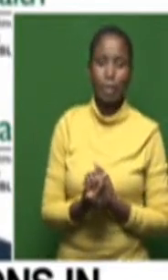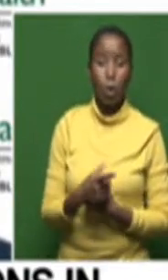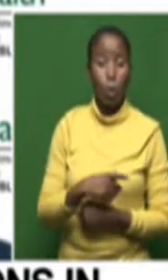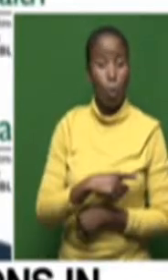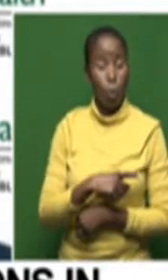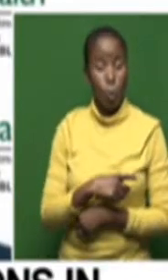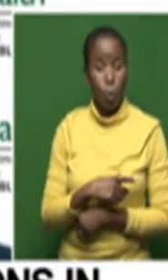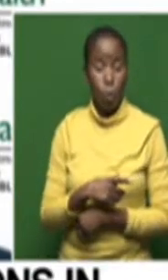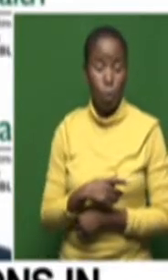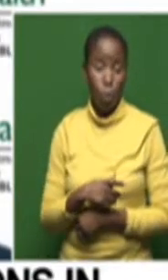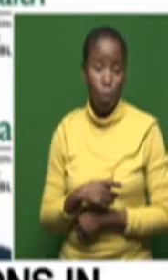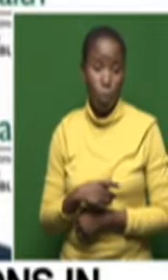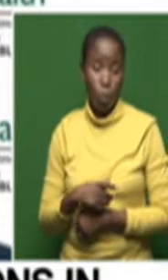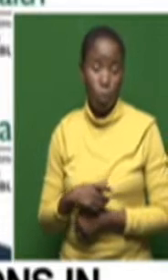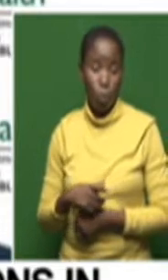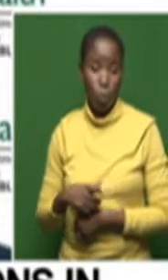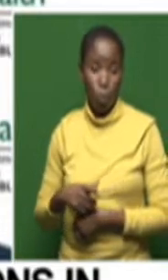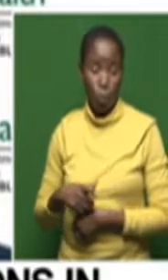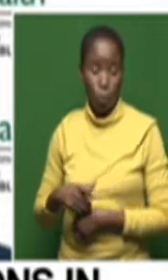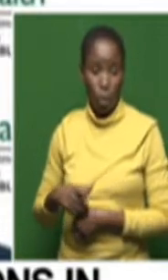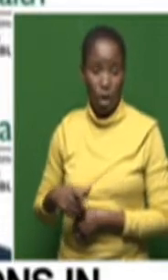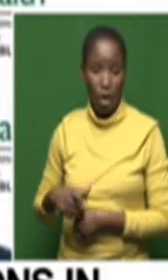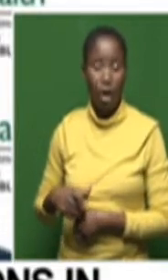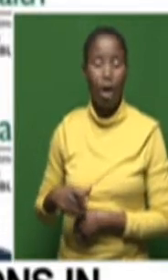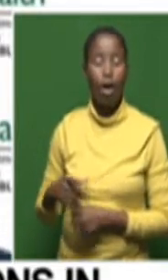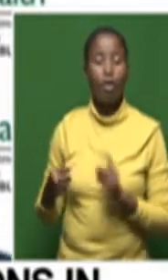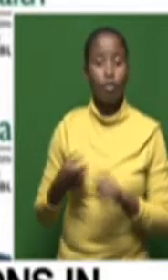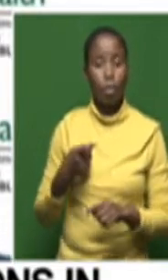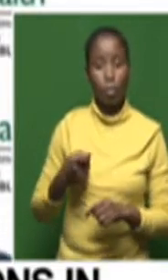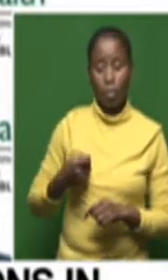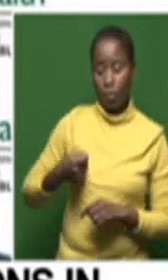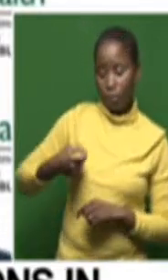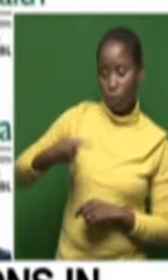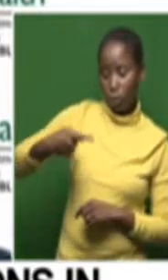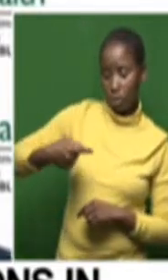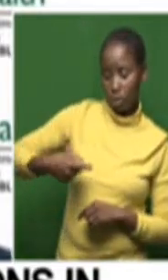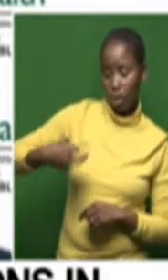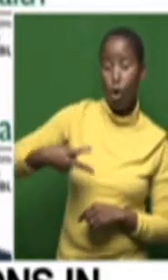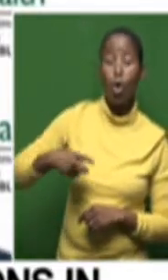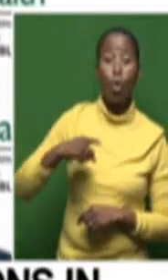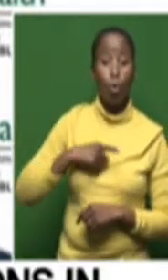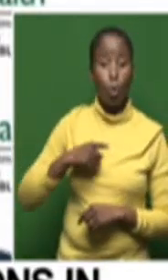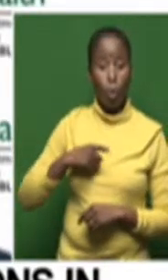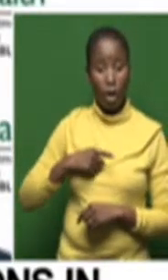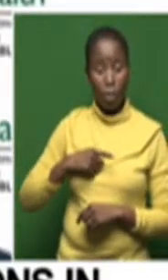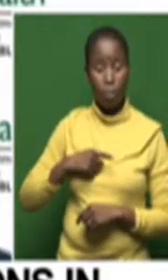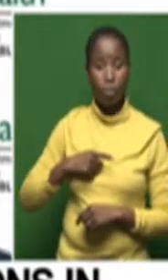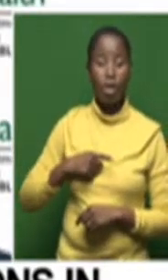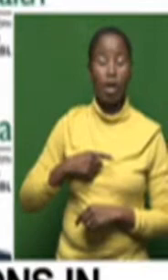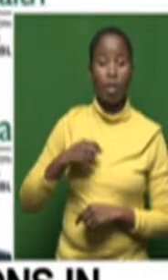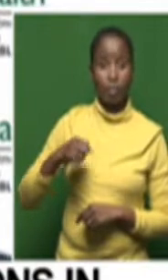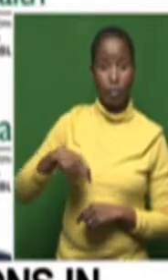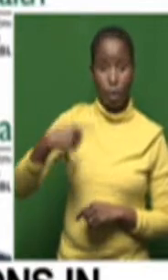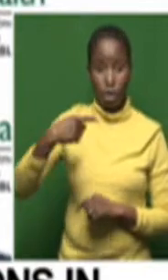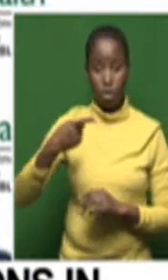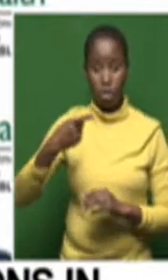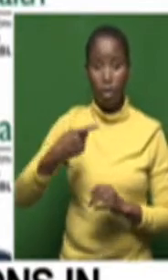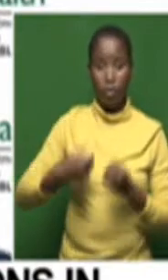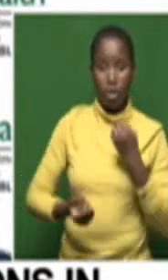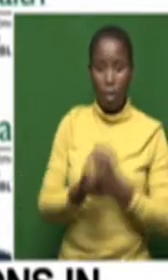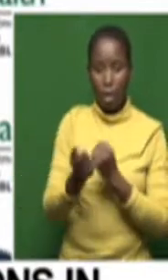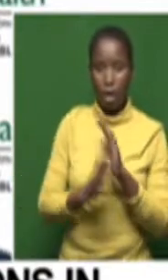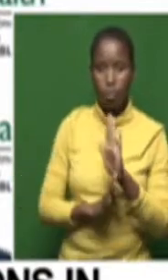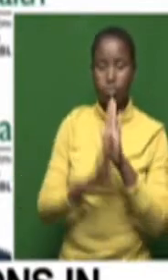longer than the first wave and the second wave, which went up to the peak nationally and then